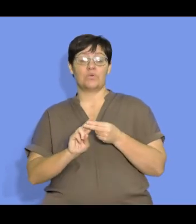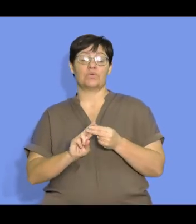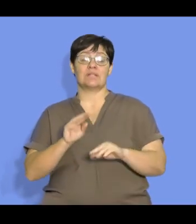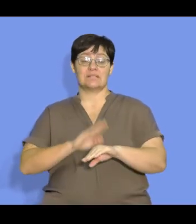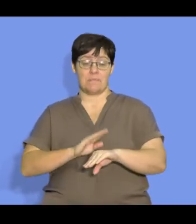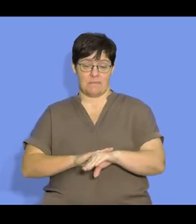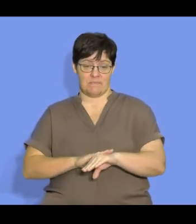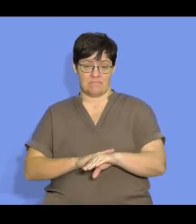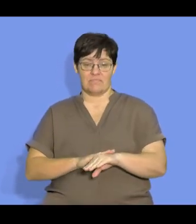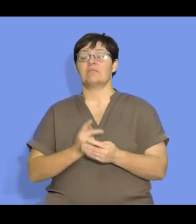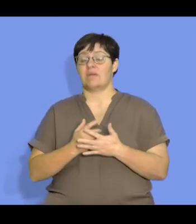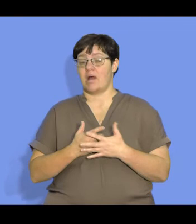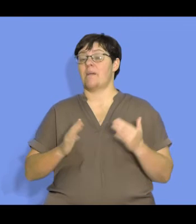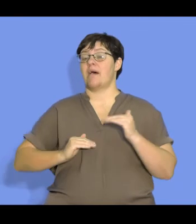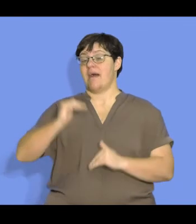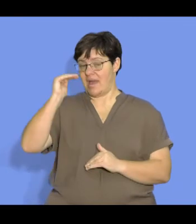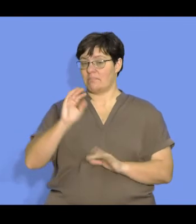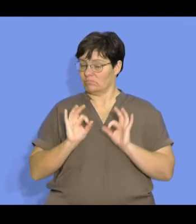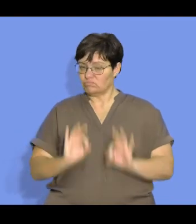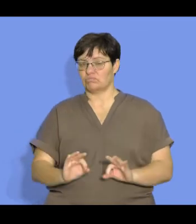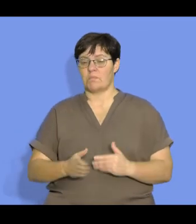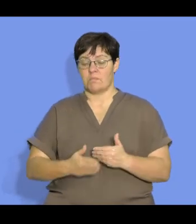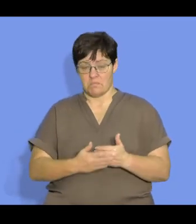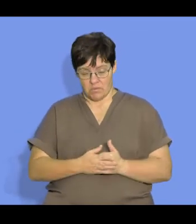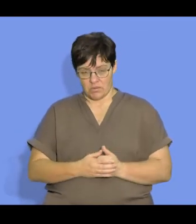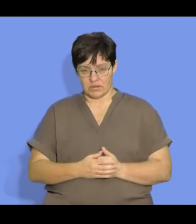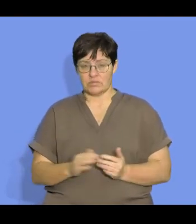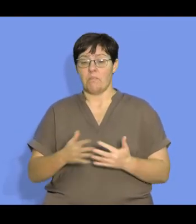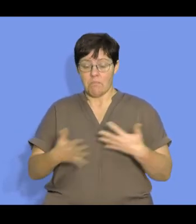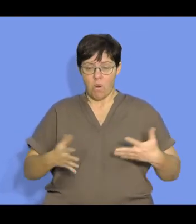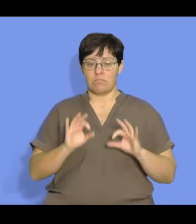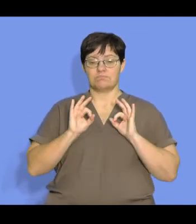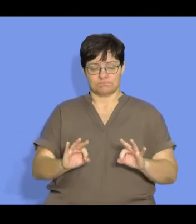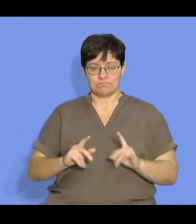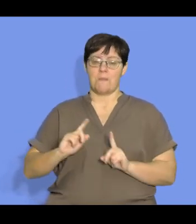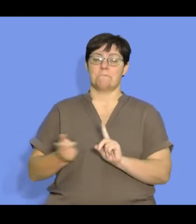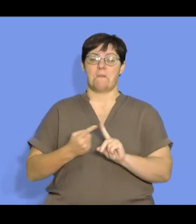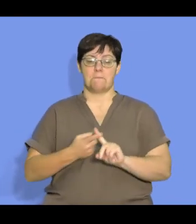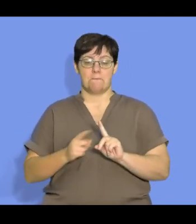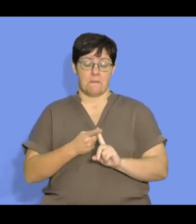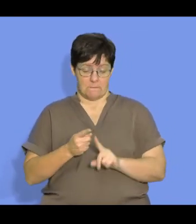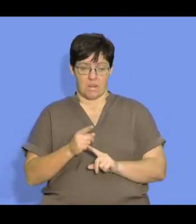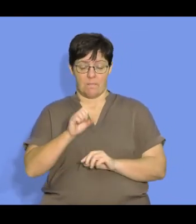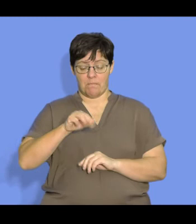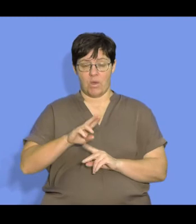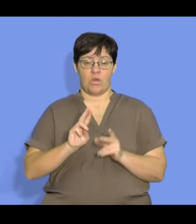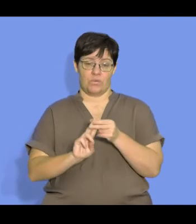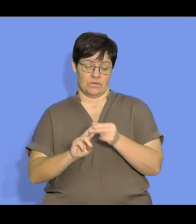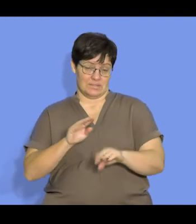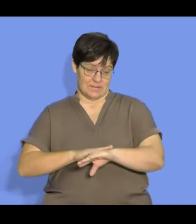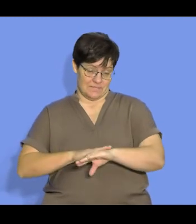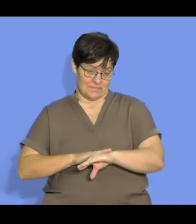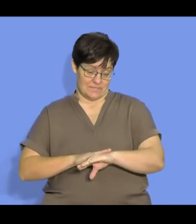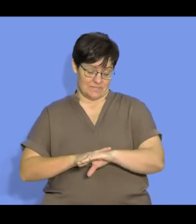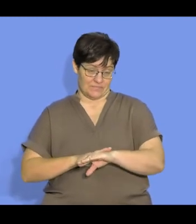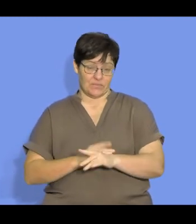time is very high. So we will have more effective collisions per unit time.